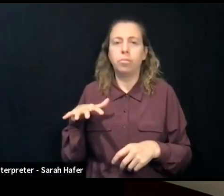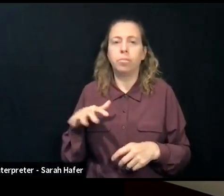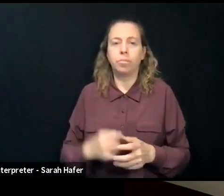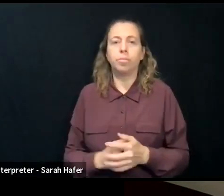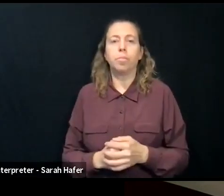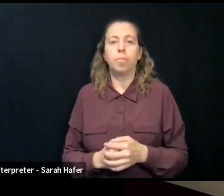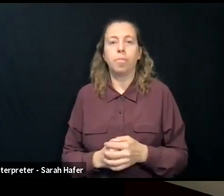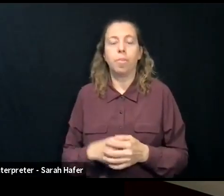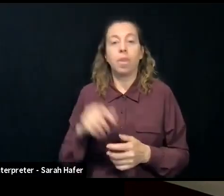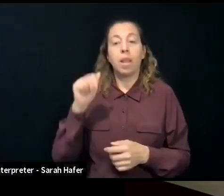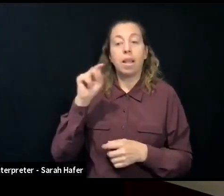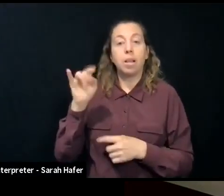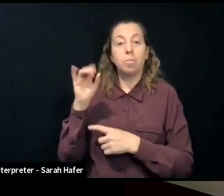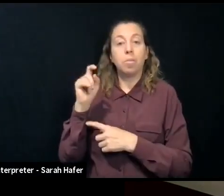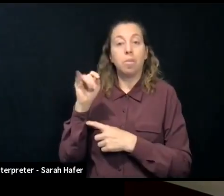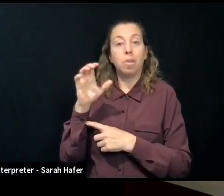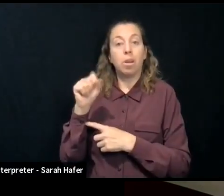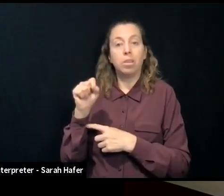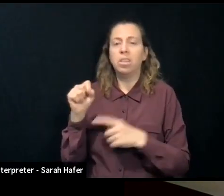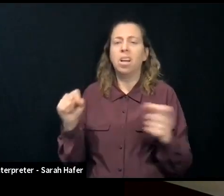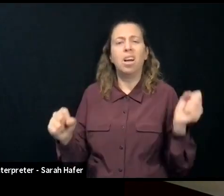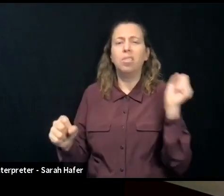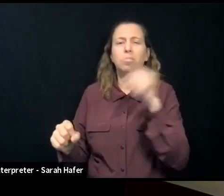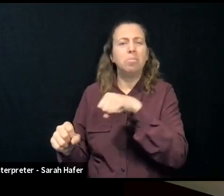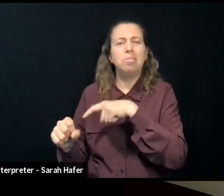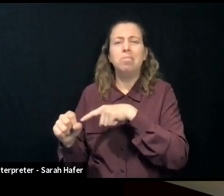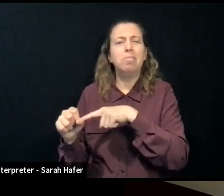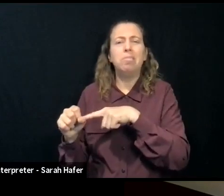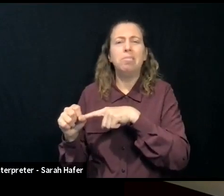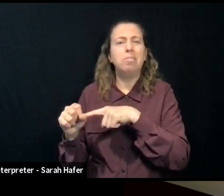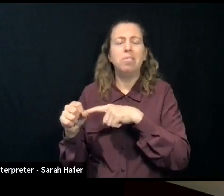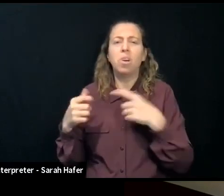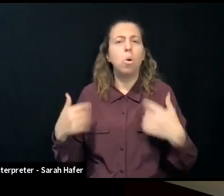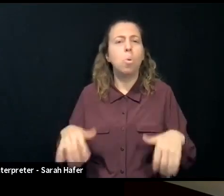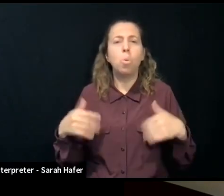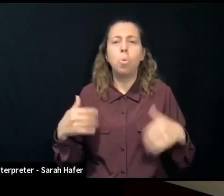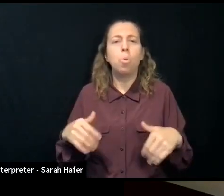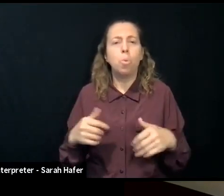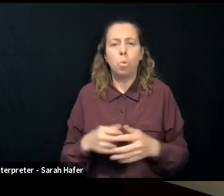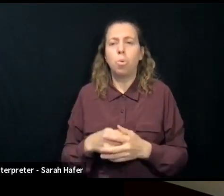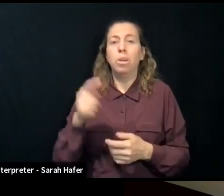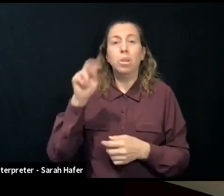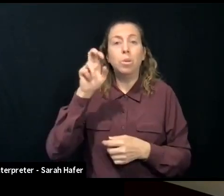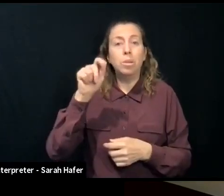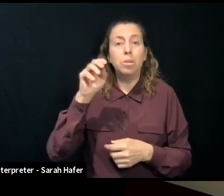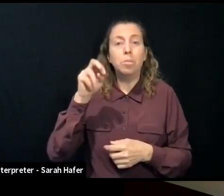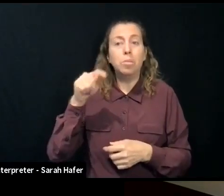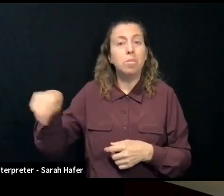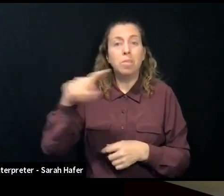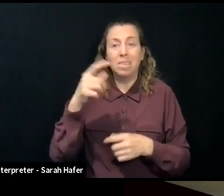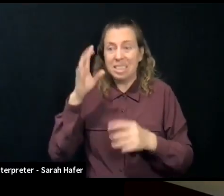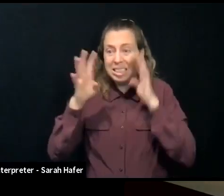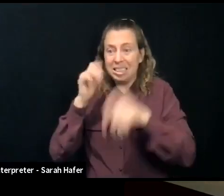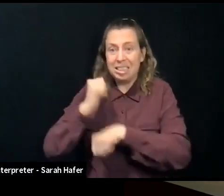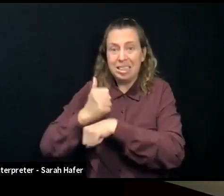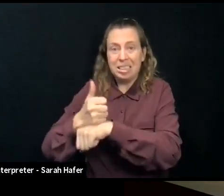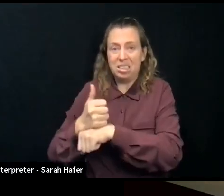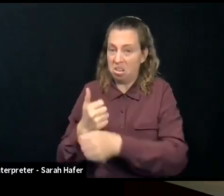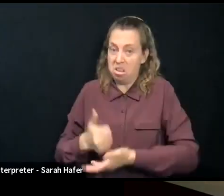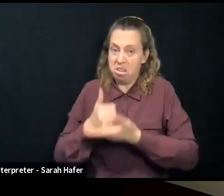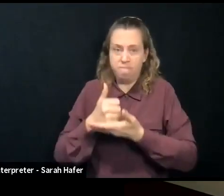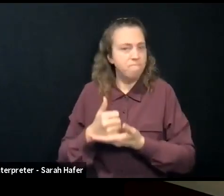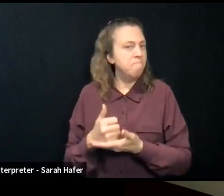or vaccination, or reduced effectiveness of treatments or vaccines, or diagnostic detection failures. So these